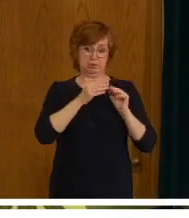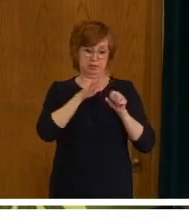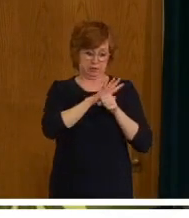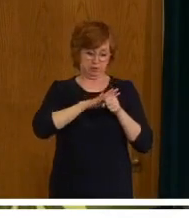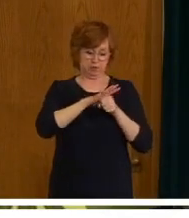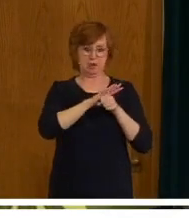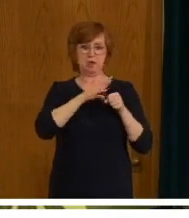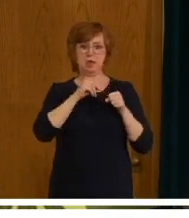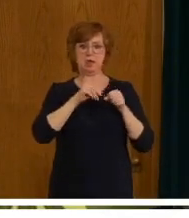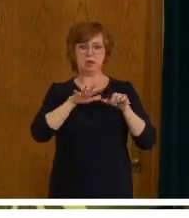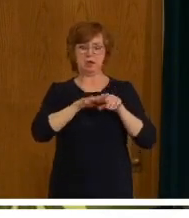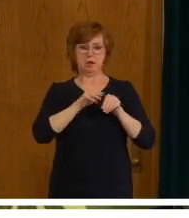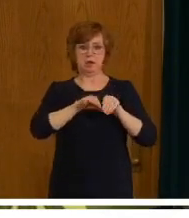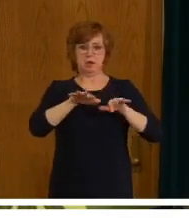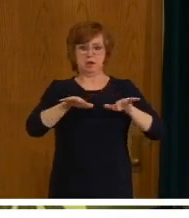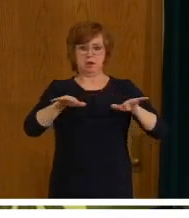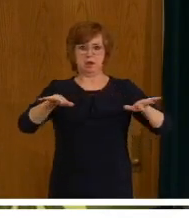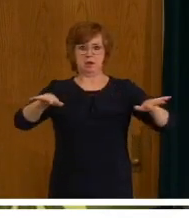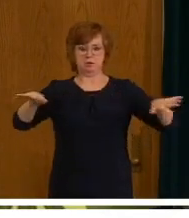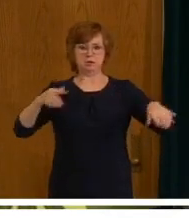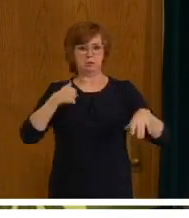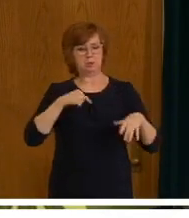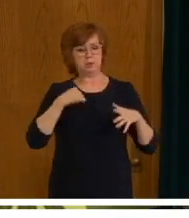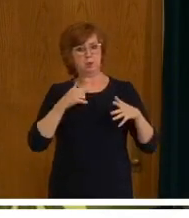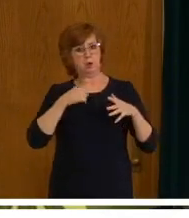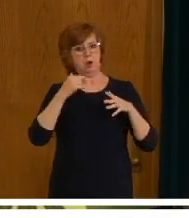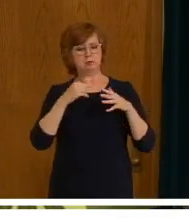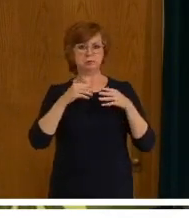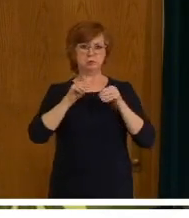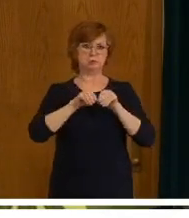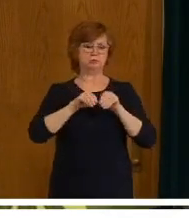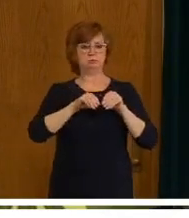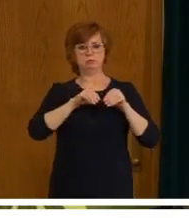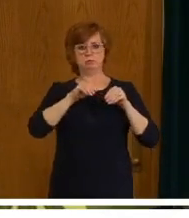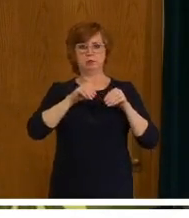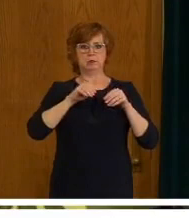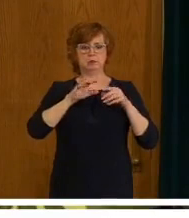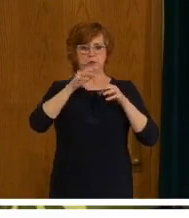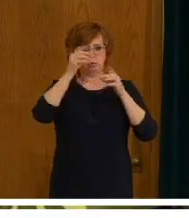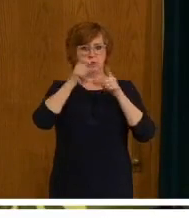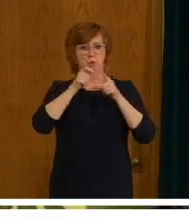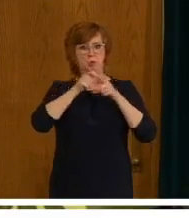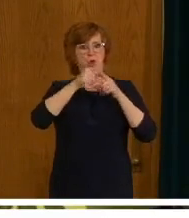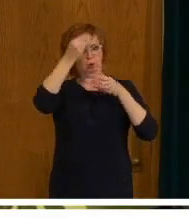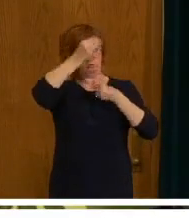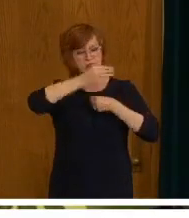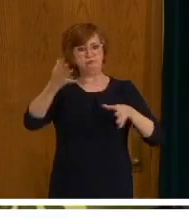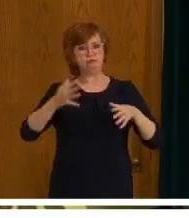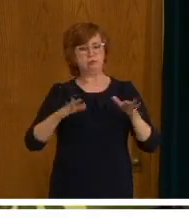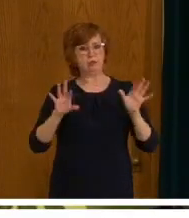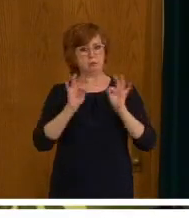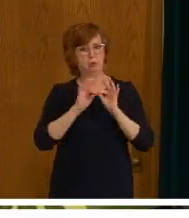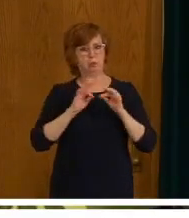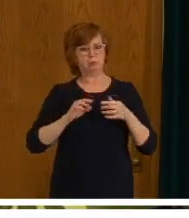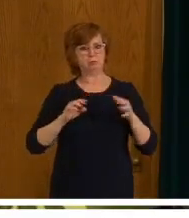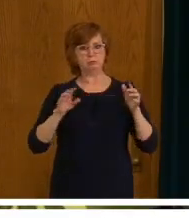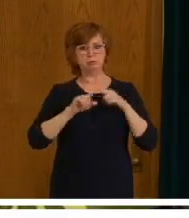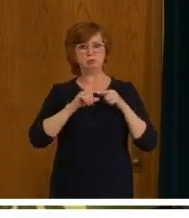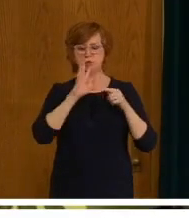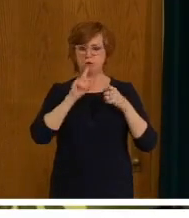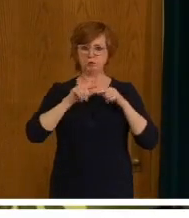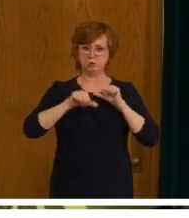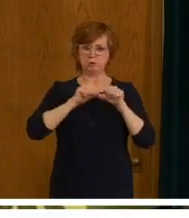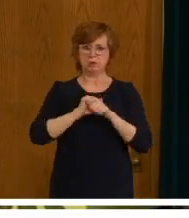is safe. The risk as we move forward for an unvaccinated person, I think Dr. Shahab might add to this, but the